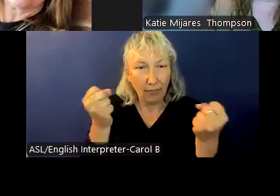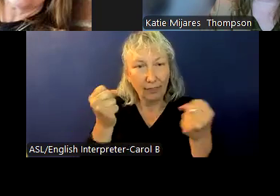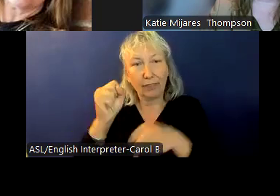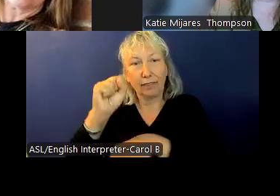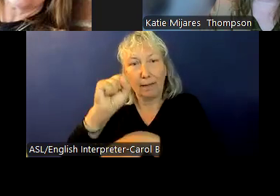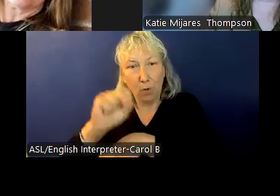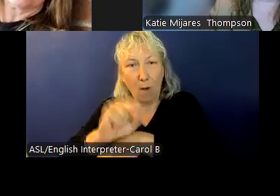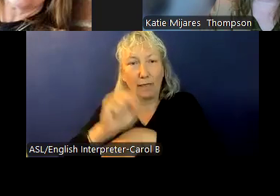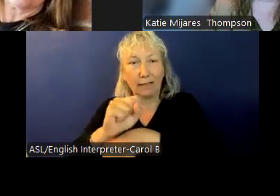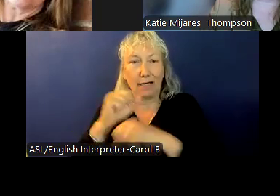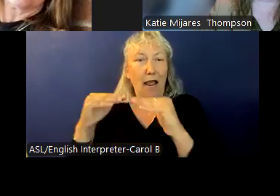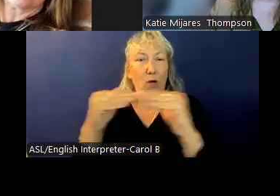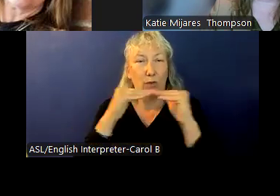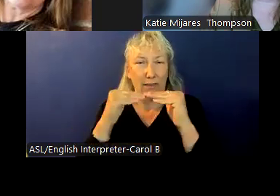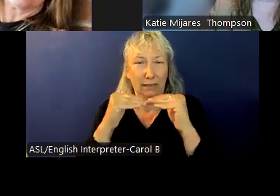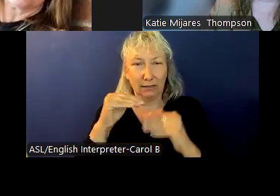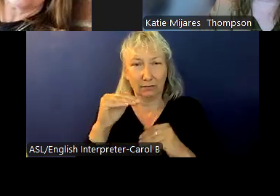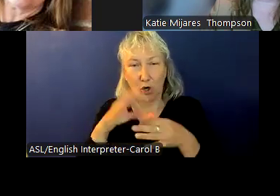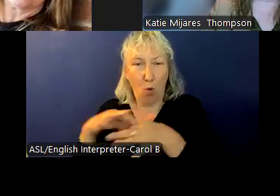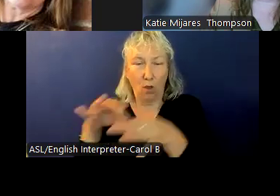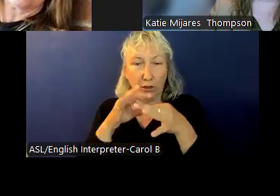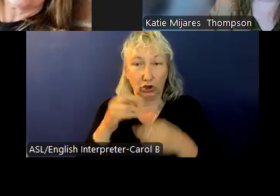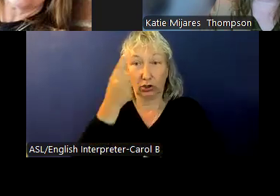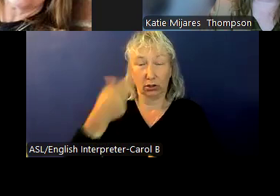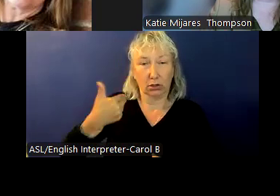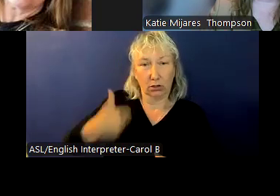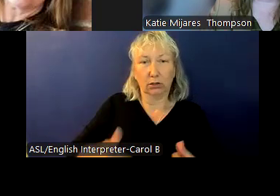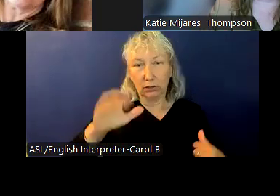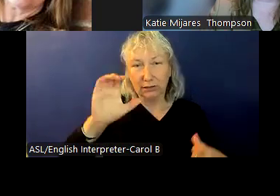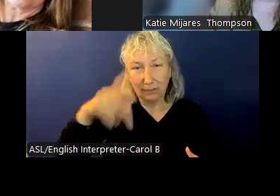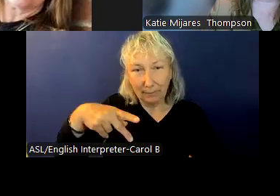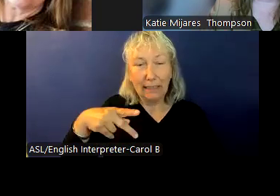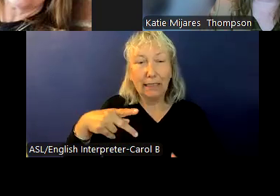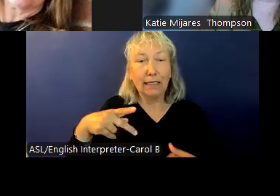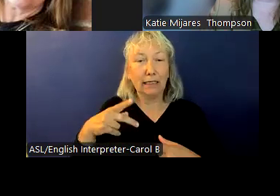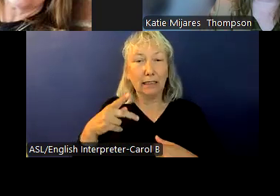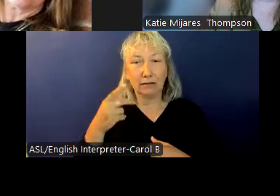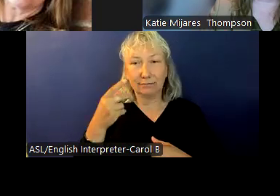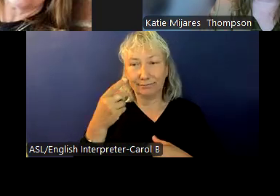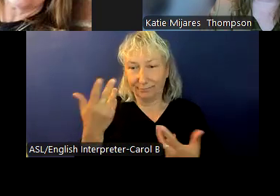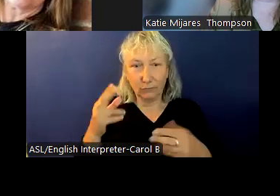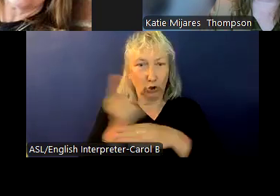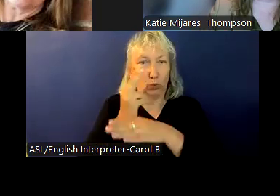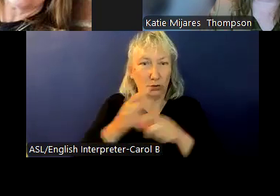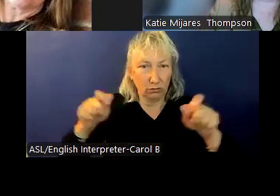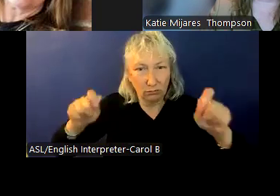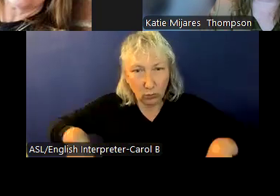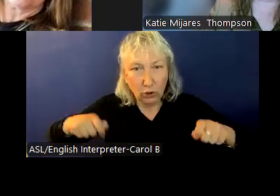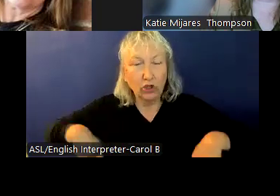I have quadriplegic cerebral palsy, and so I use a wheelchair about 60% of the time.